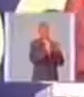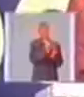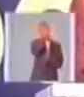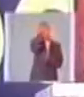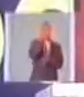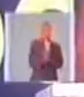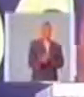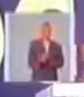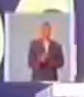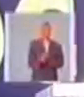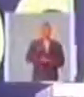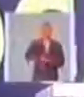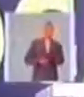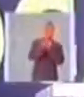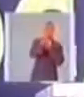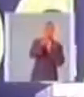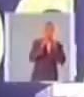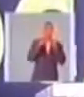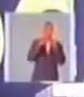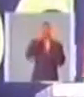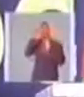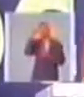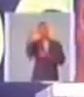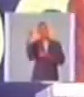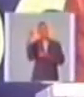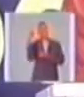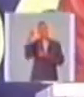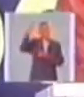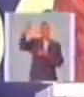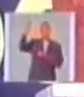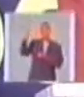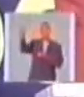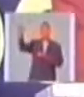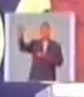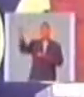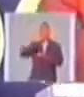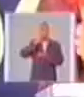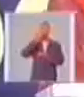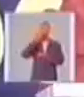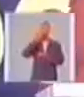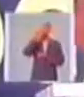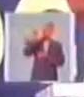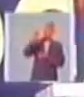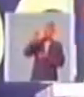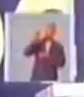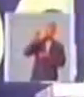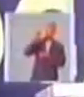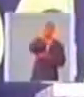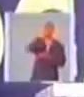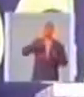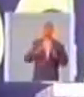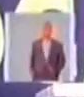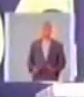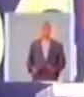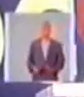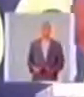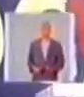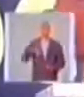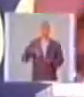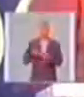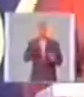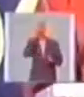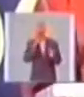papa a wuti me. Malachi was not a Christian. Old Testament books e wo ye Bible mu no. Malachi